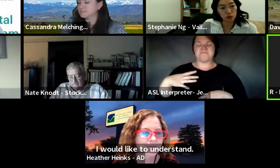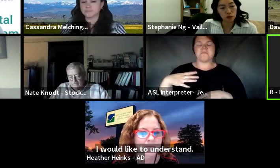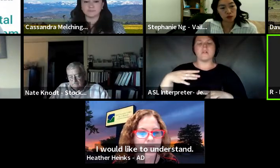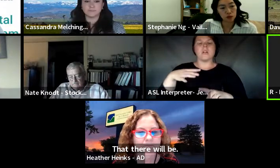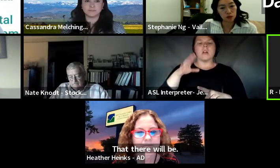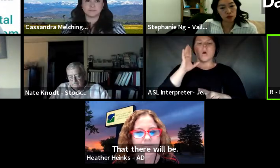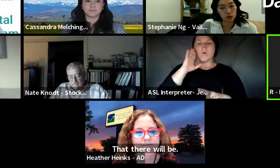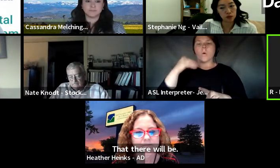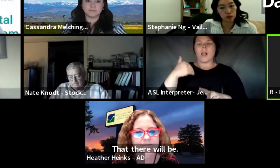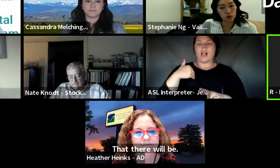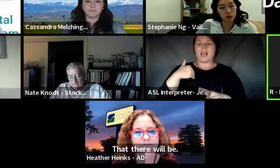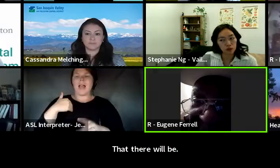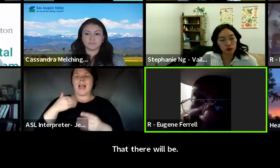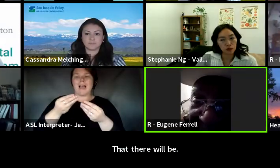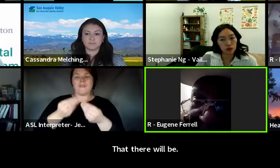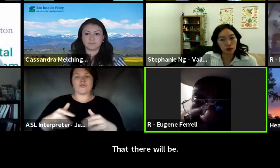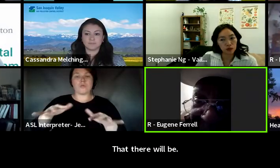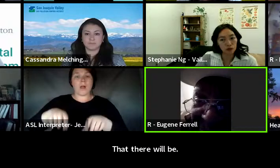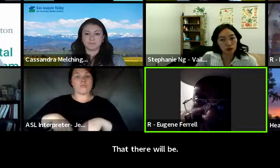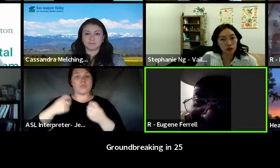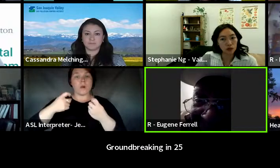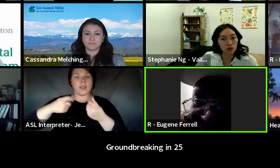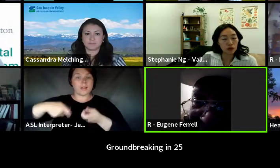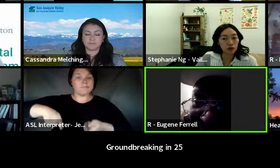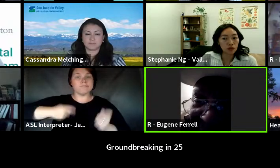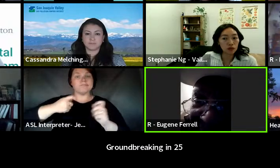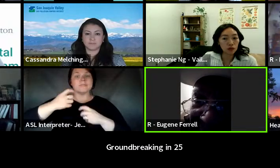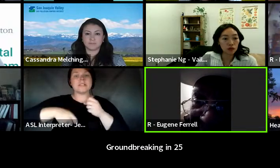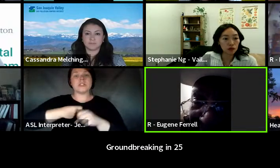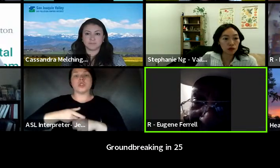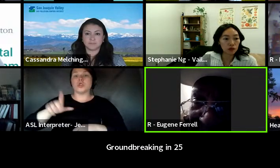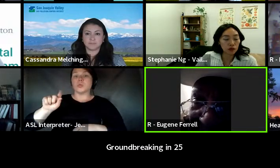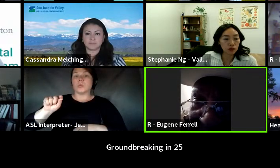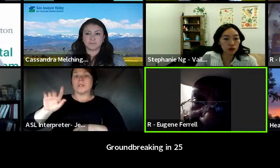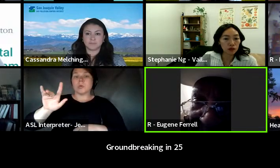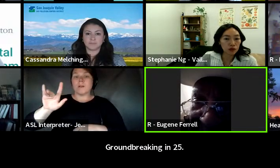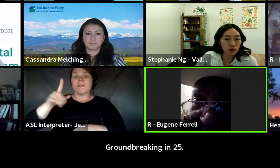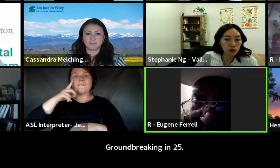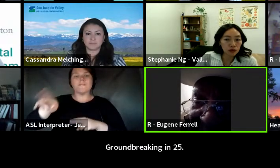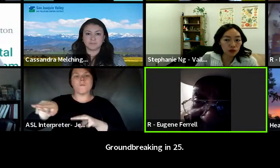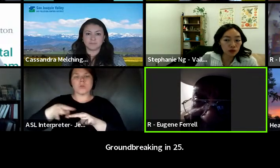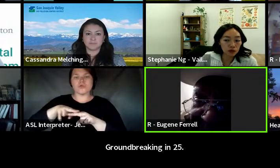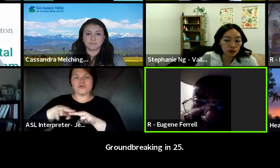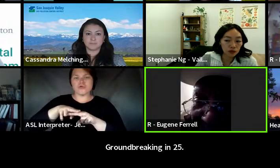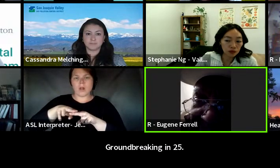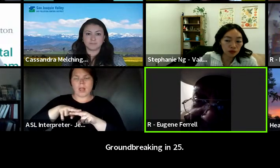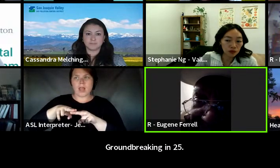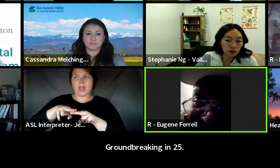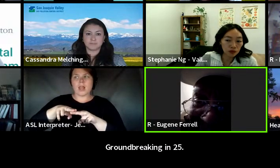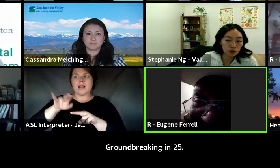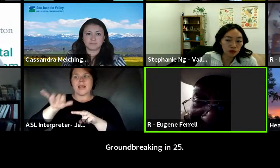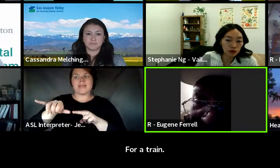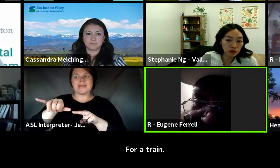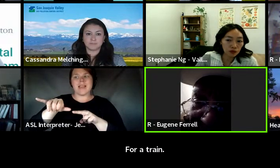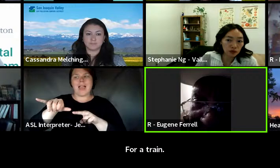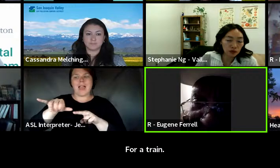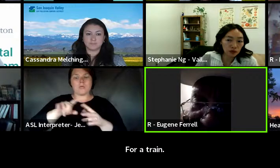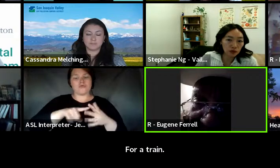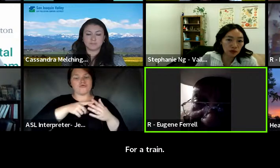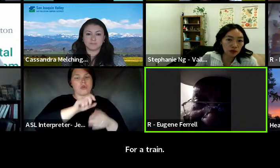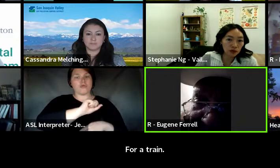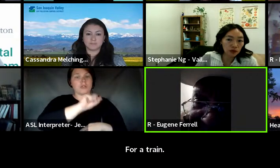in 2025 for a train that is going from